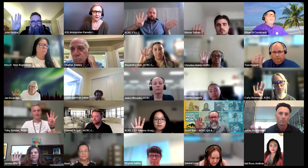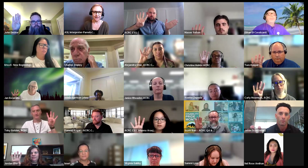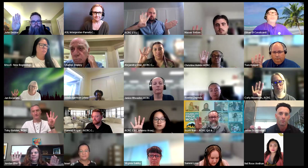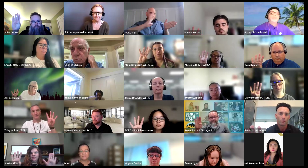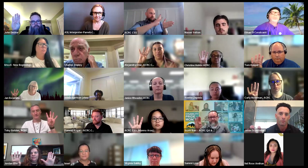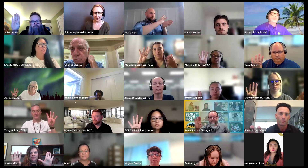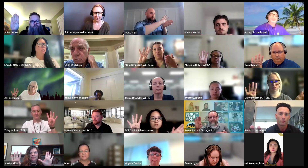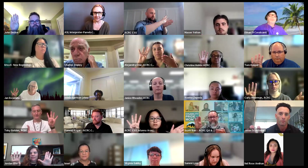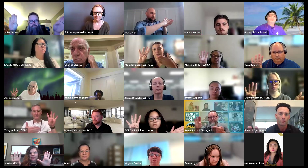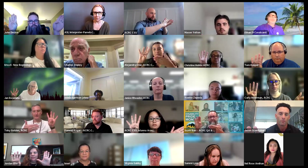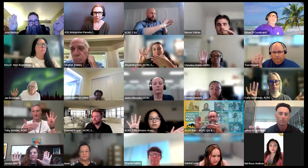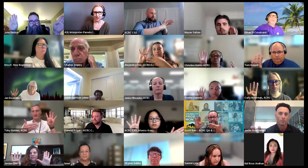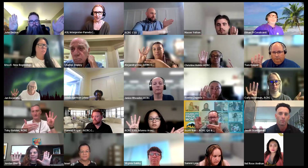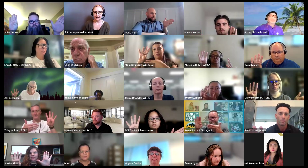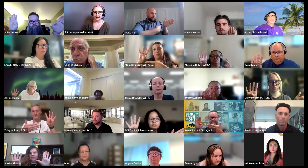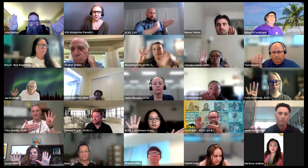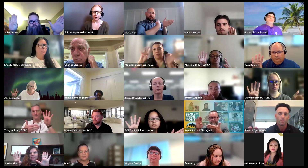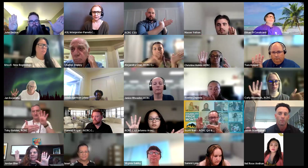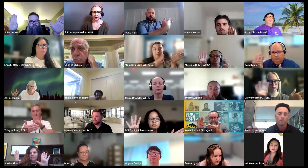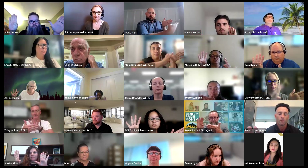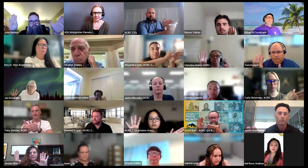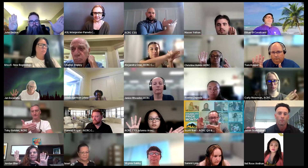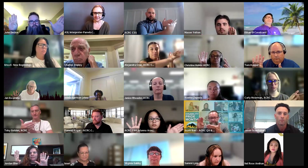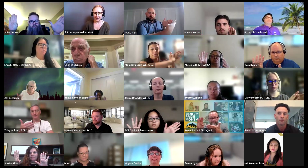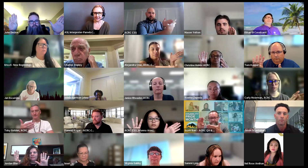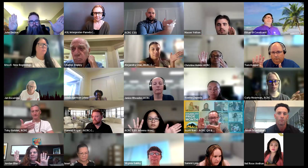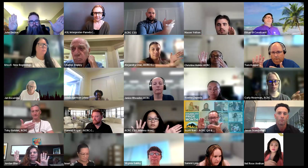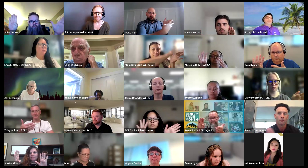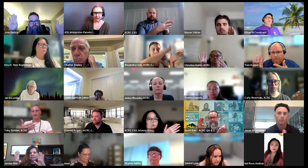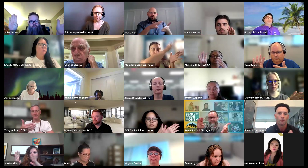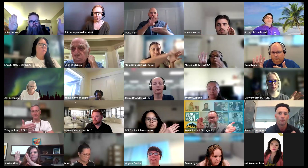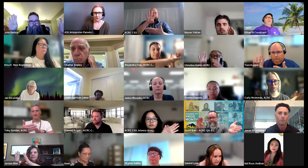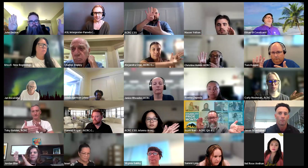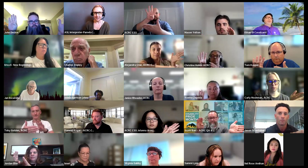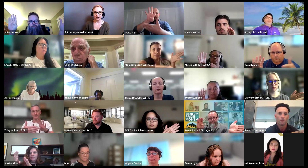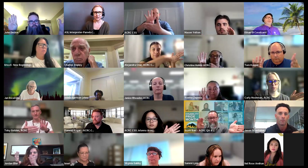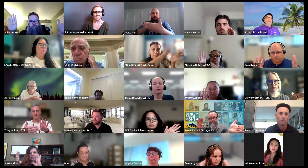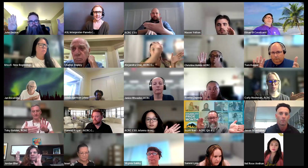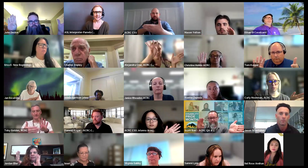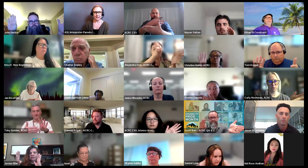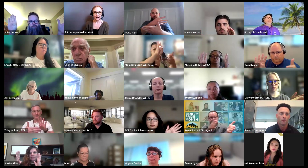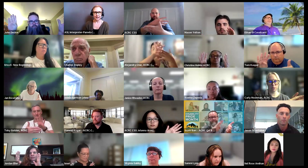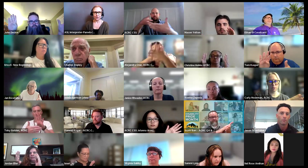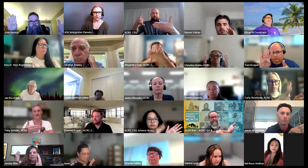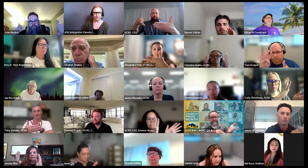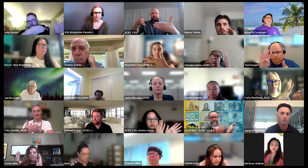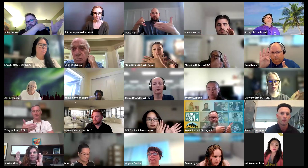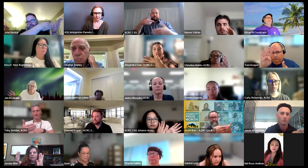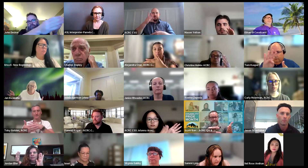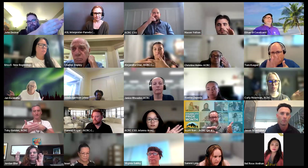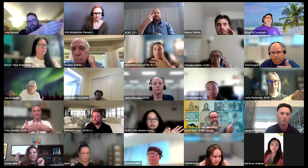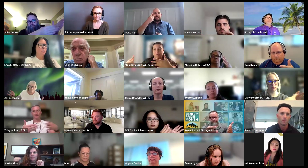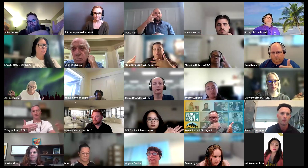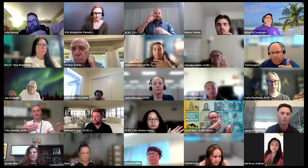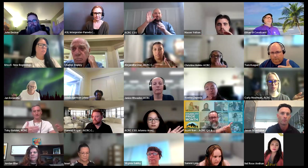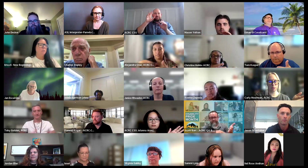put your thumb in, so it'll look like a 4. Take your non-dominant hand, place it outward, and you're going to take it, go